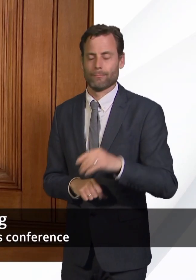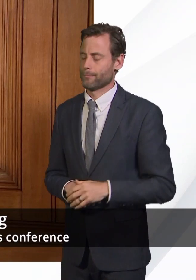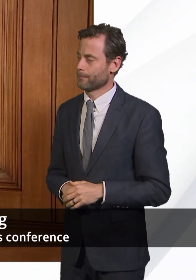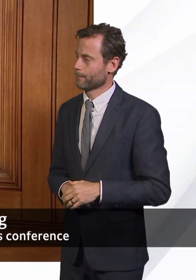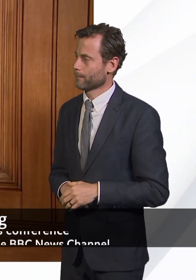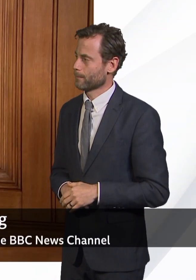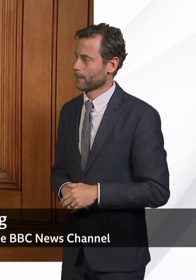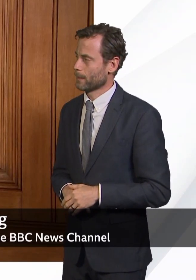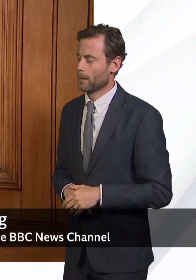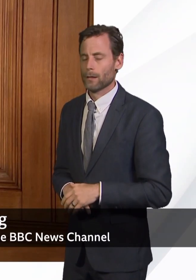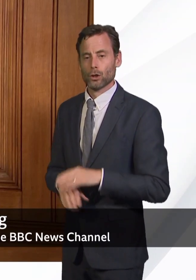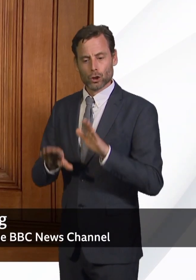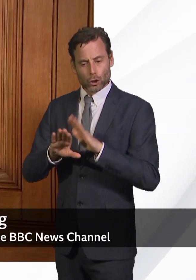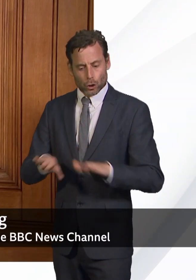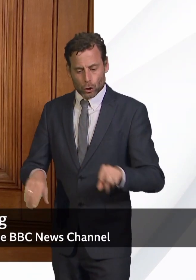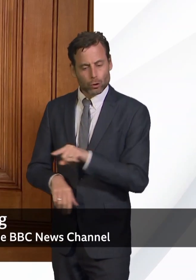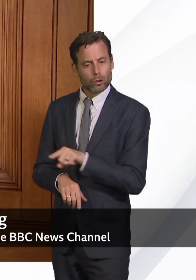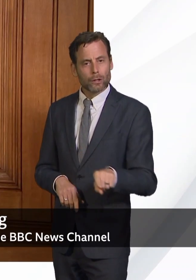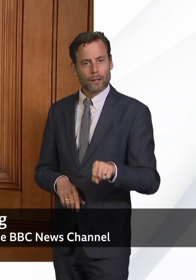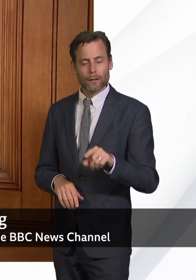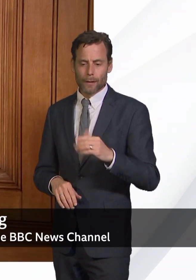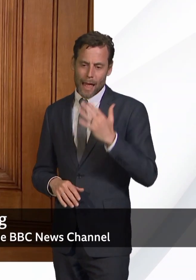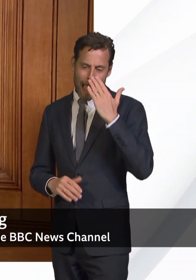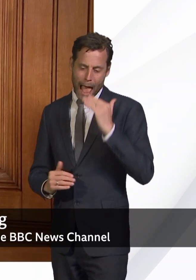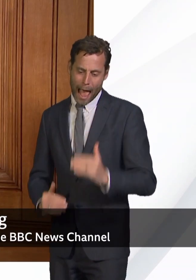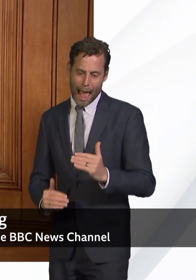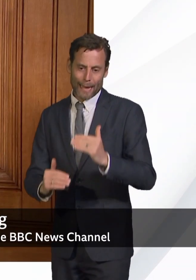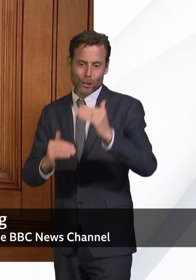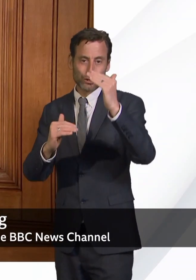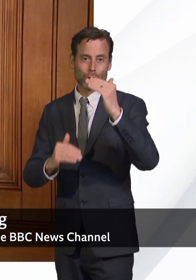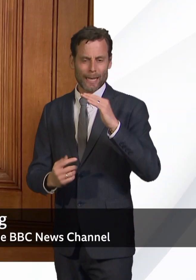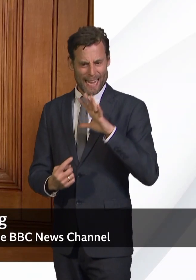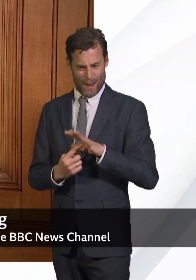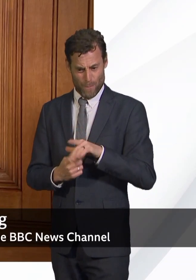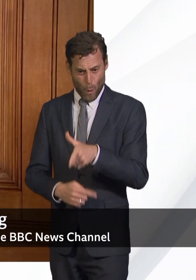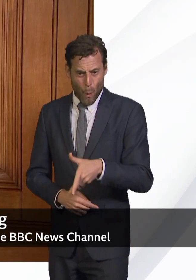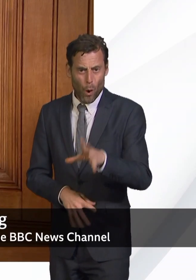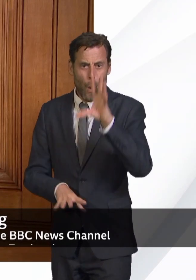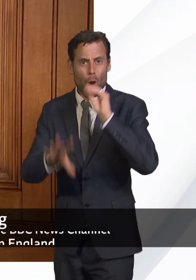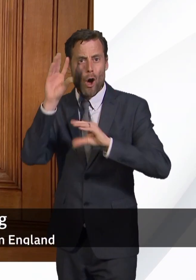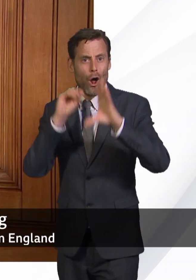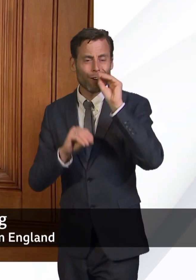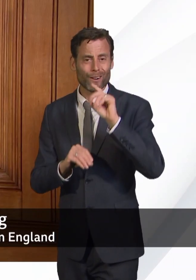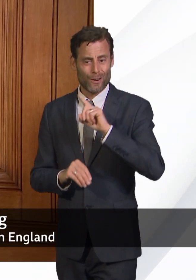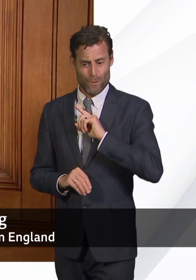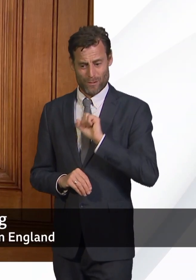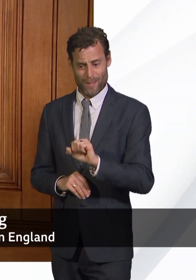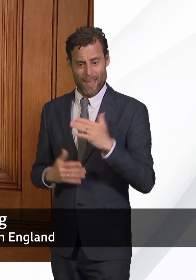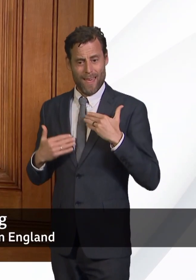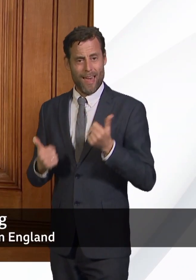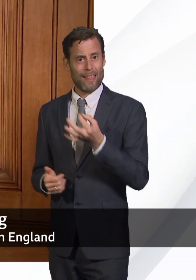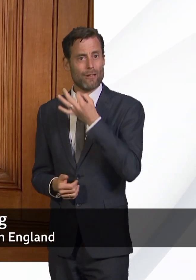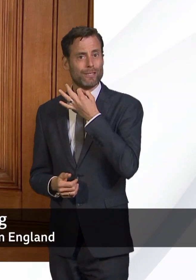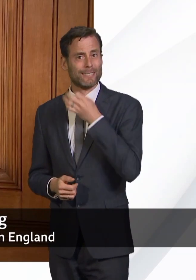at particular phases of their education don't miss out, because in terms of health risks, if a child